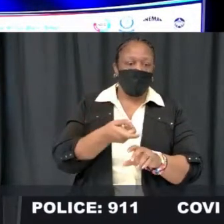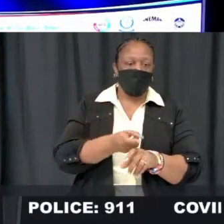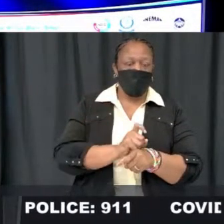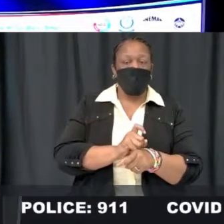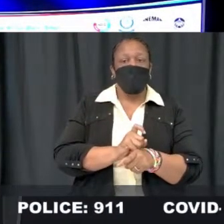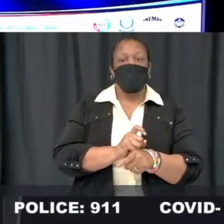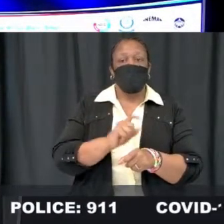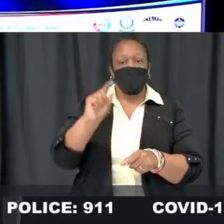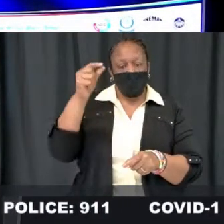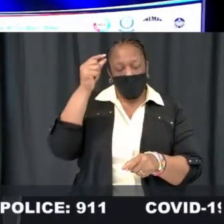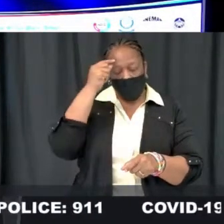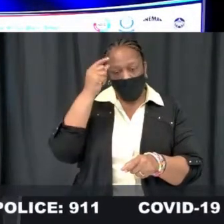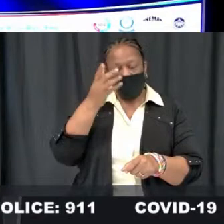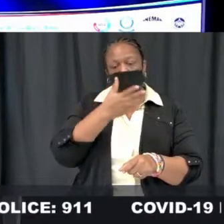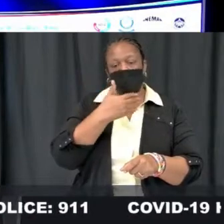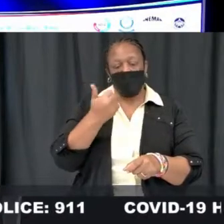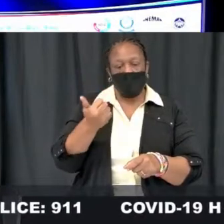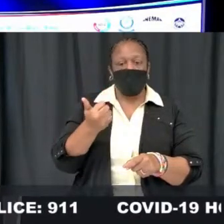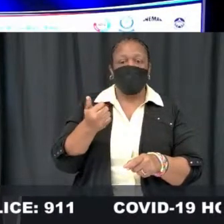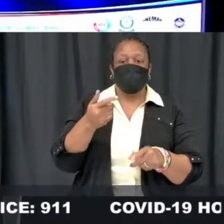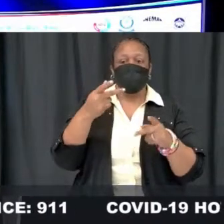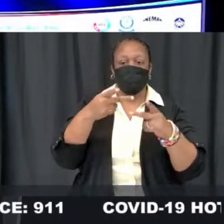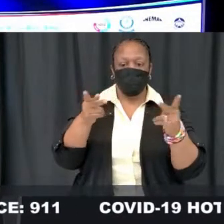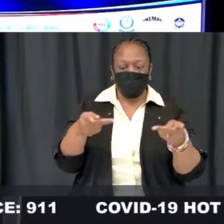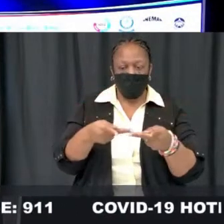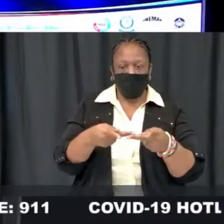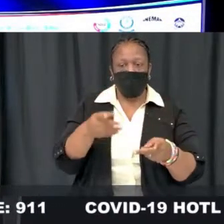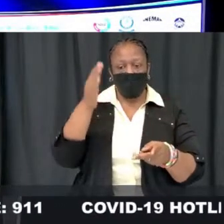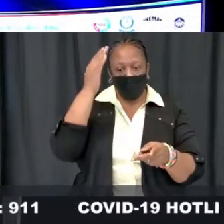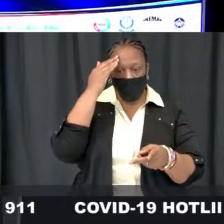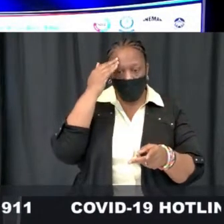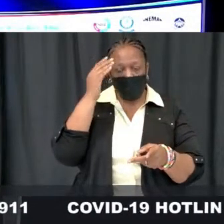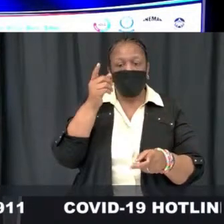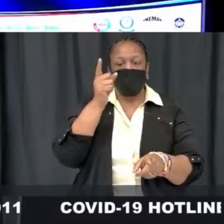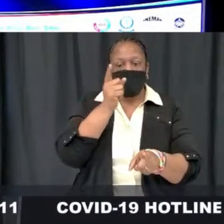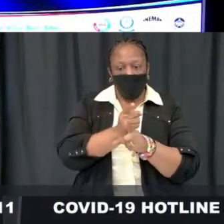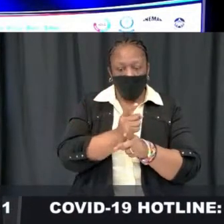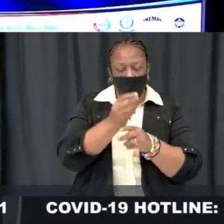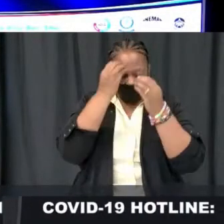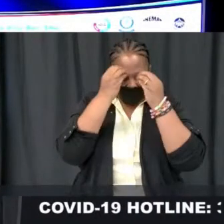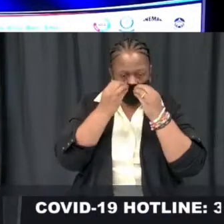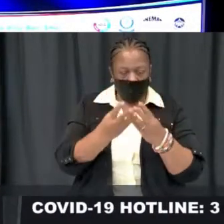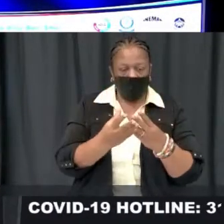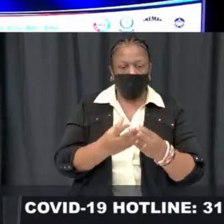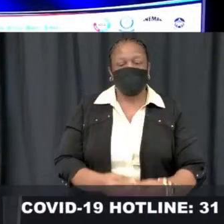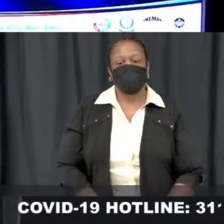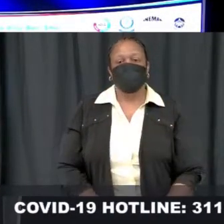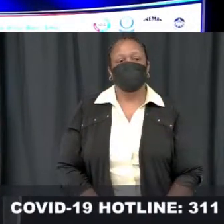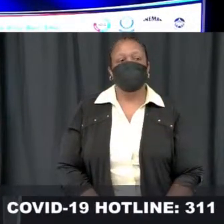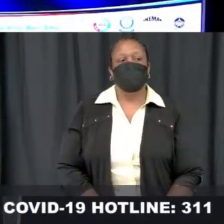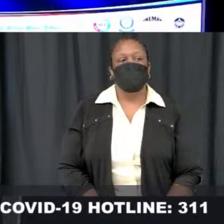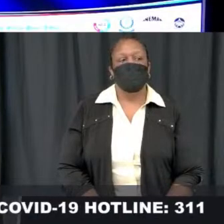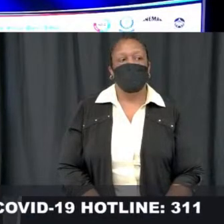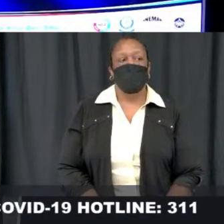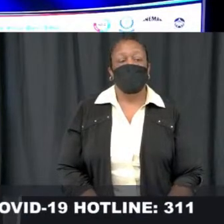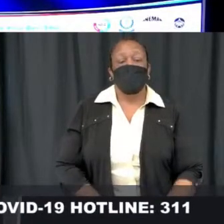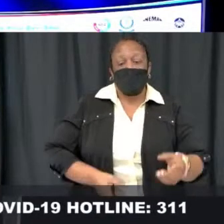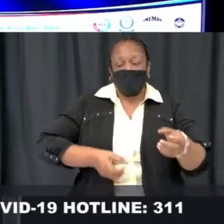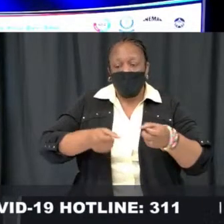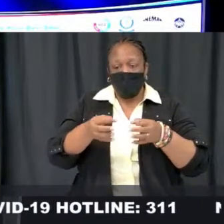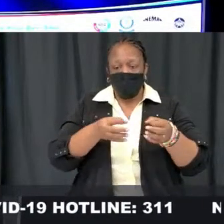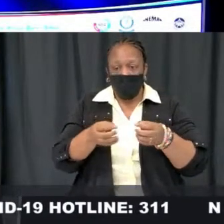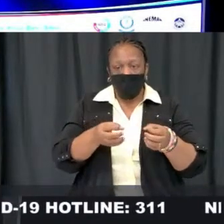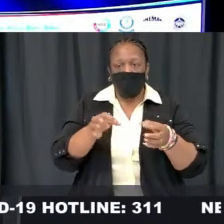important to how you manage yourself in the environment in which we are in at this present